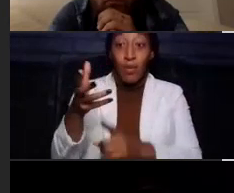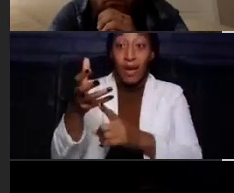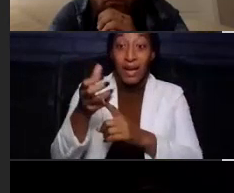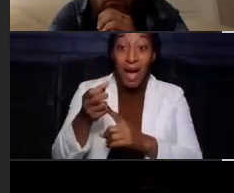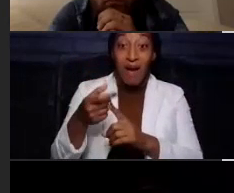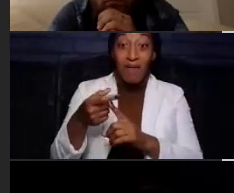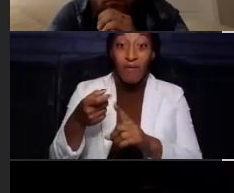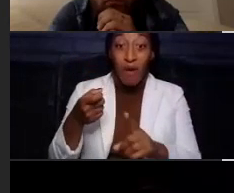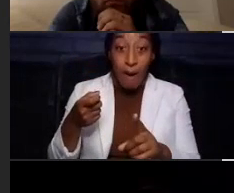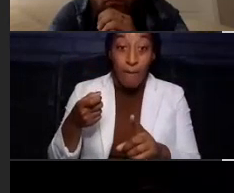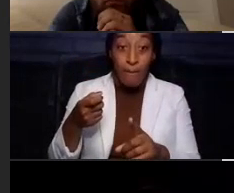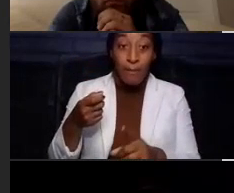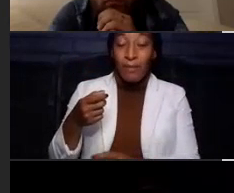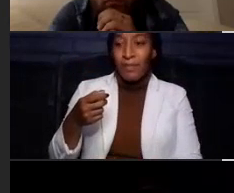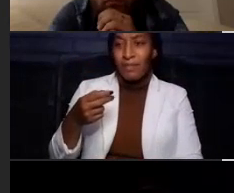or